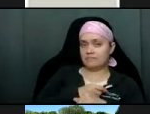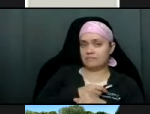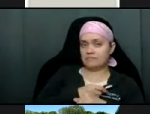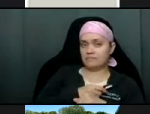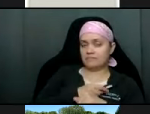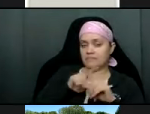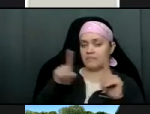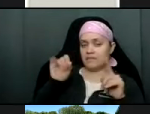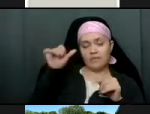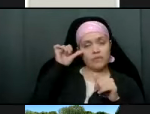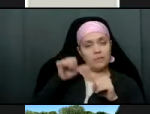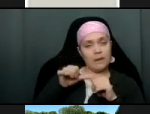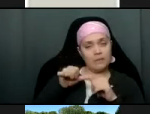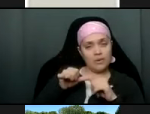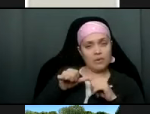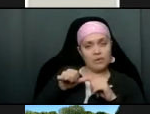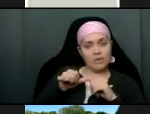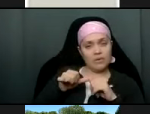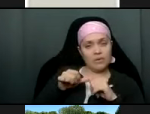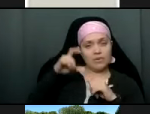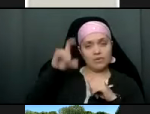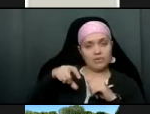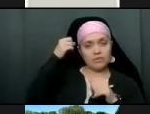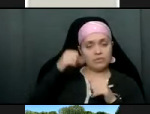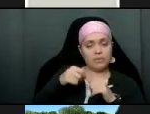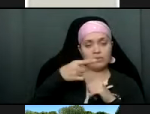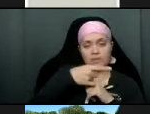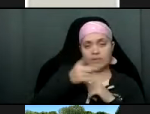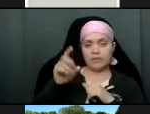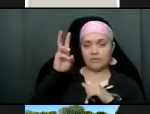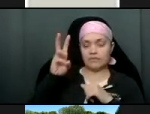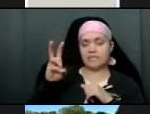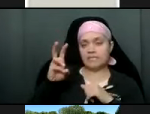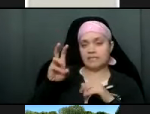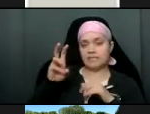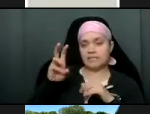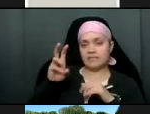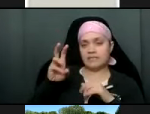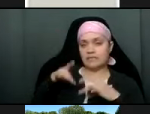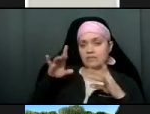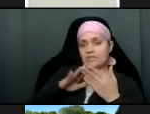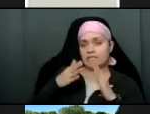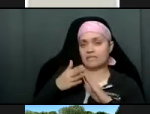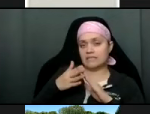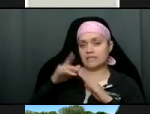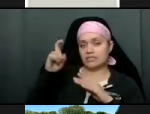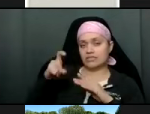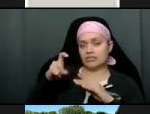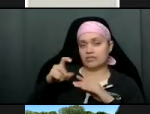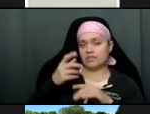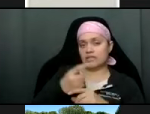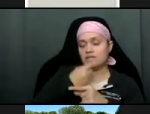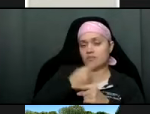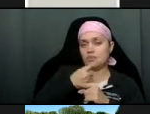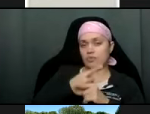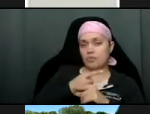But if you remember it, you ought to be able to remember those 6 Australian cities and get them right on